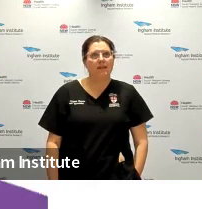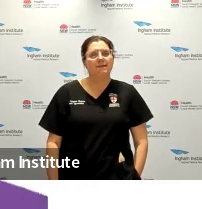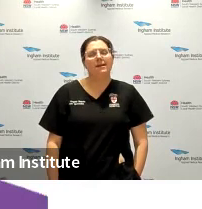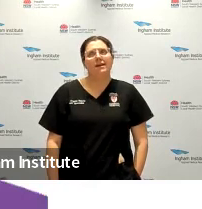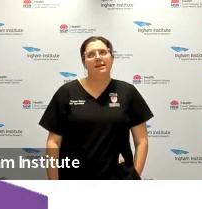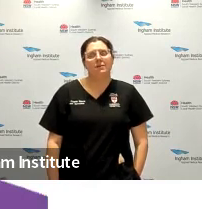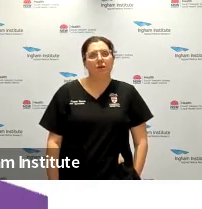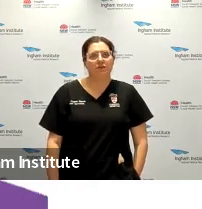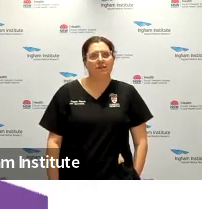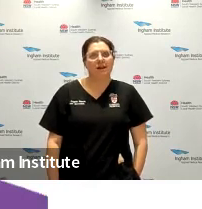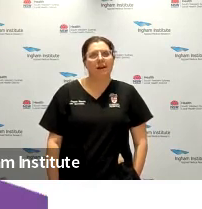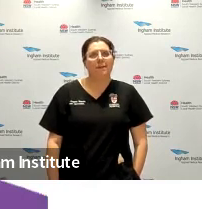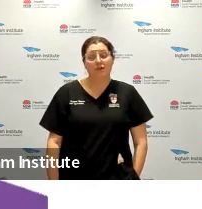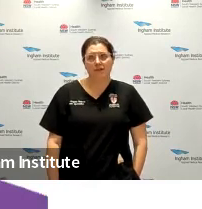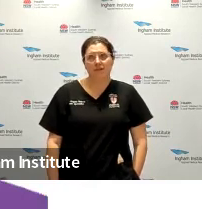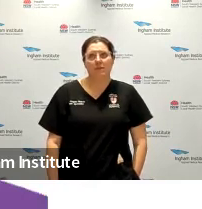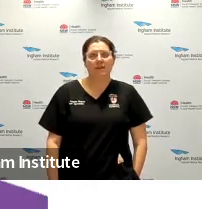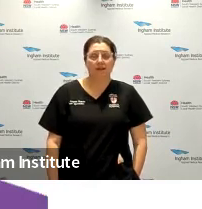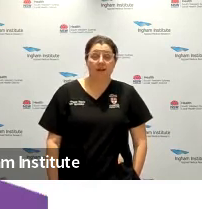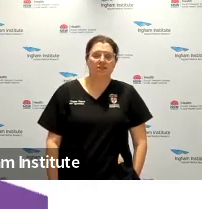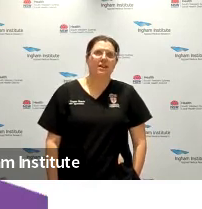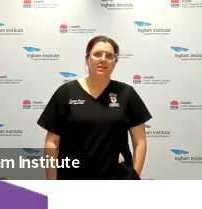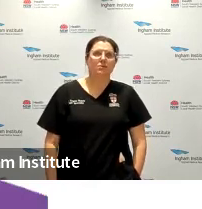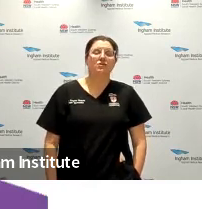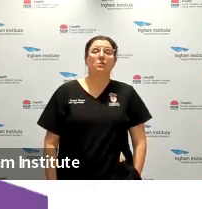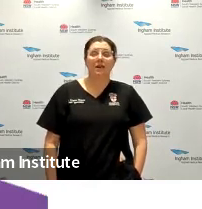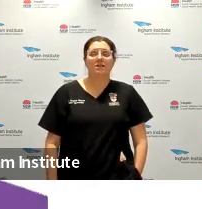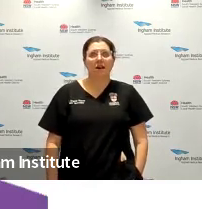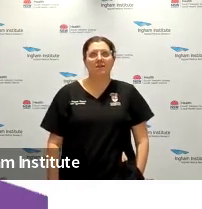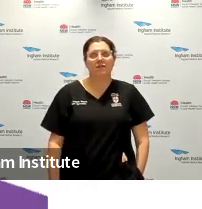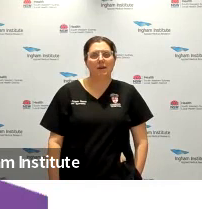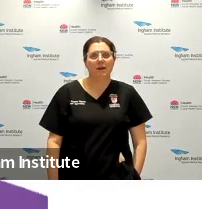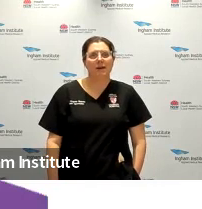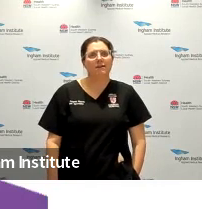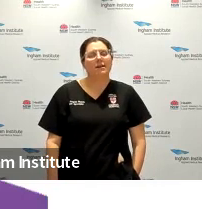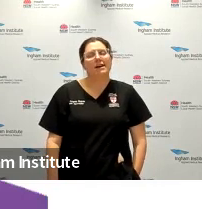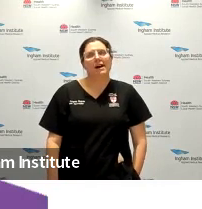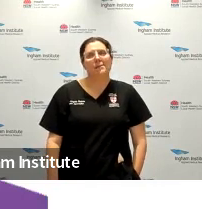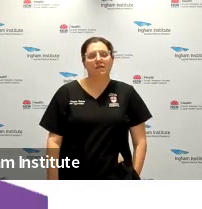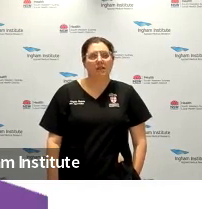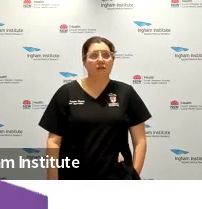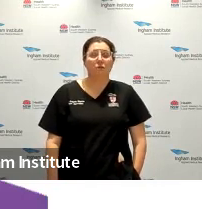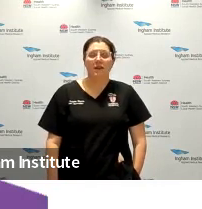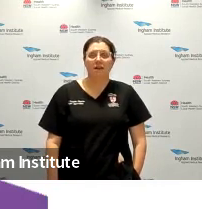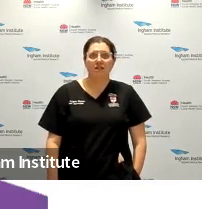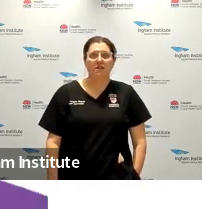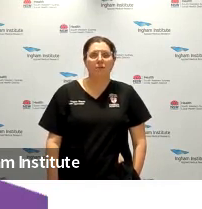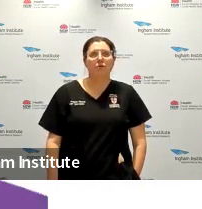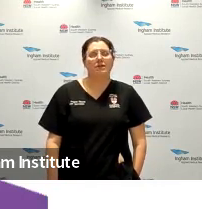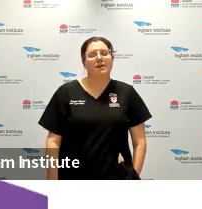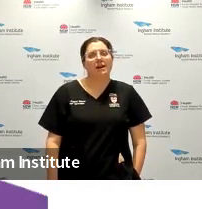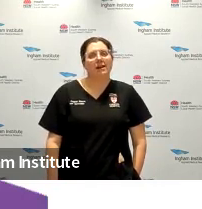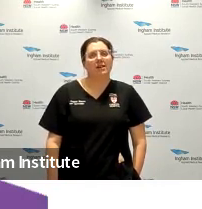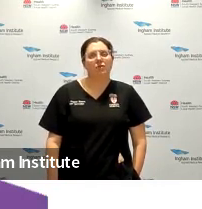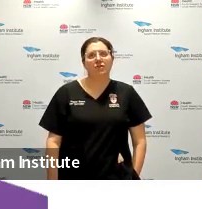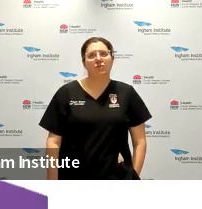the GPs. There's posters that are generated in some social media tiles that have been made. We've had incredible PHN